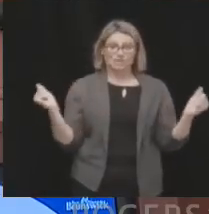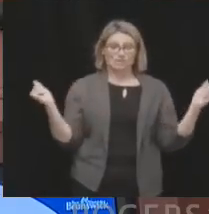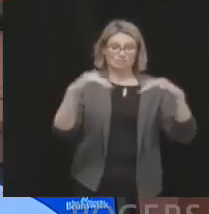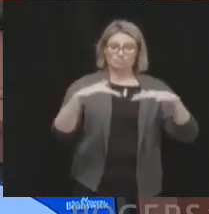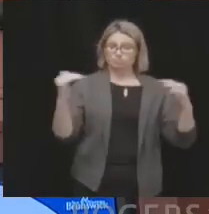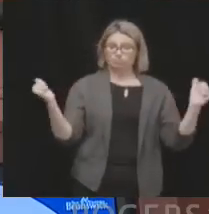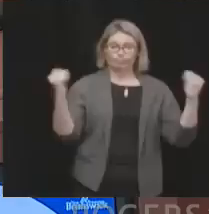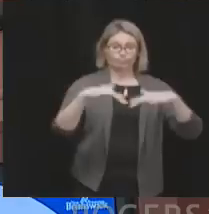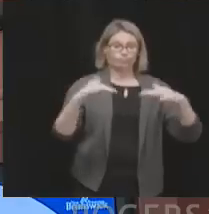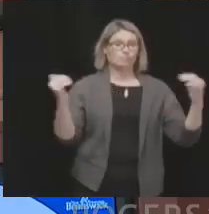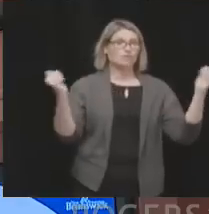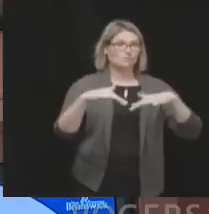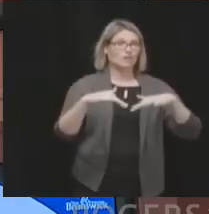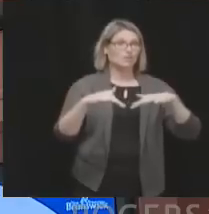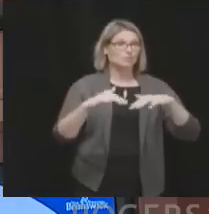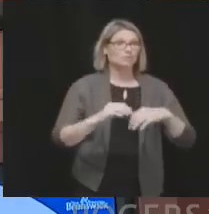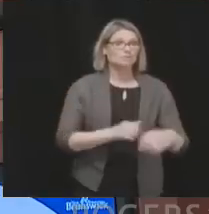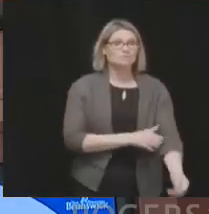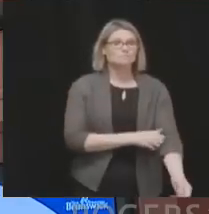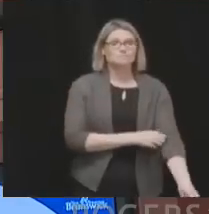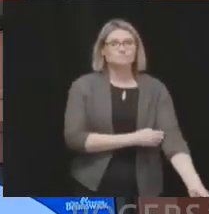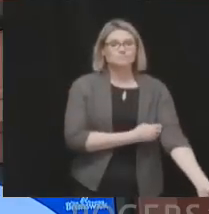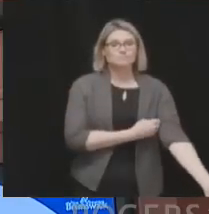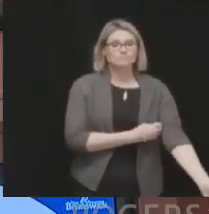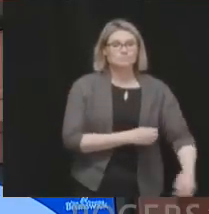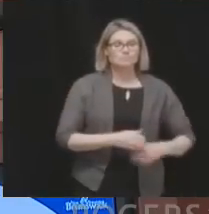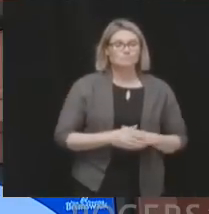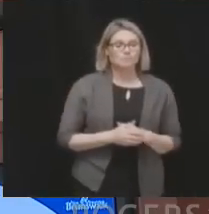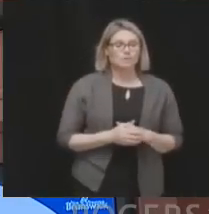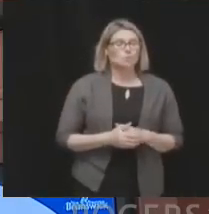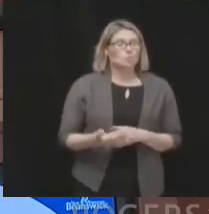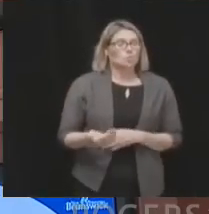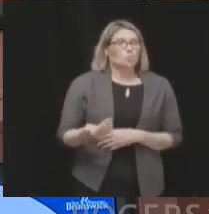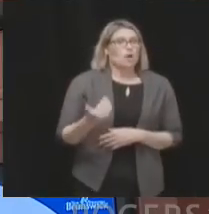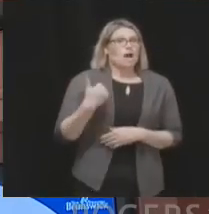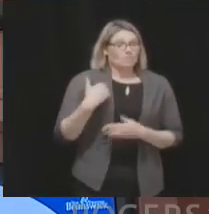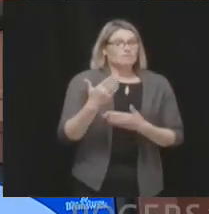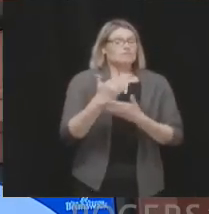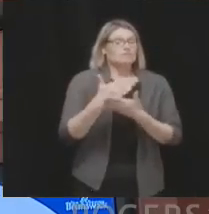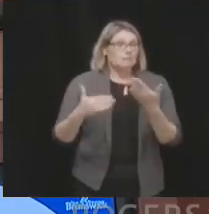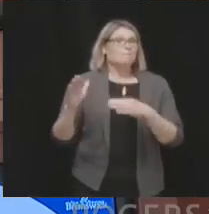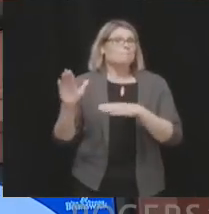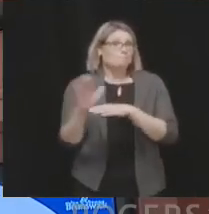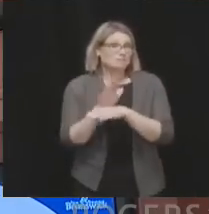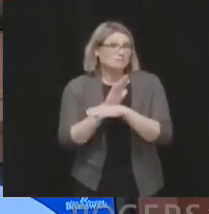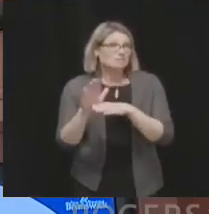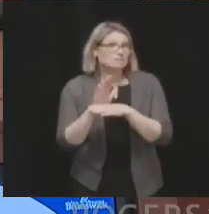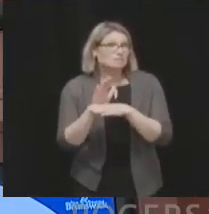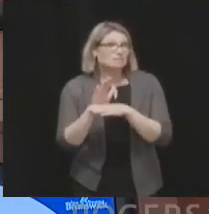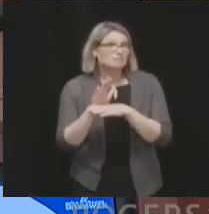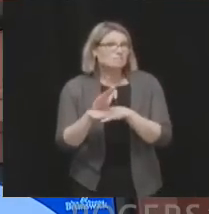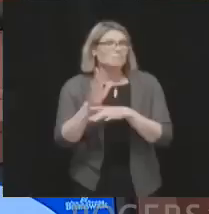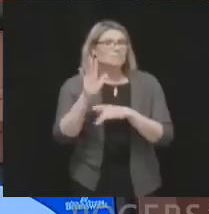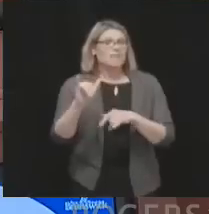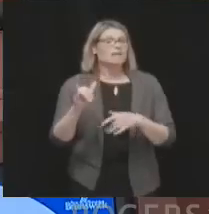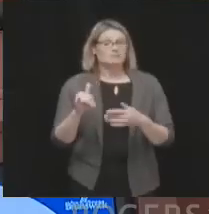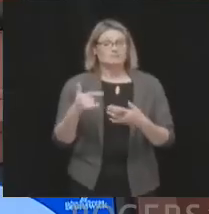this virus, it doesn't permit that, and so we need to figure